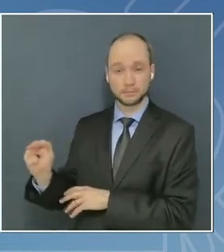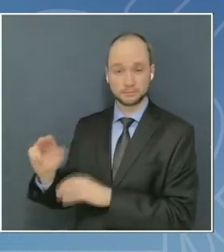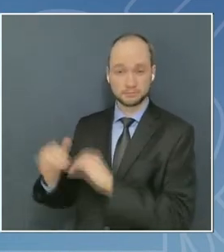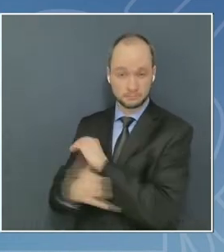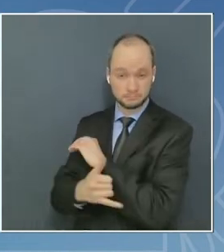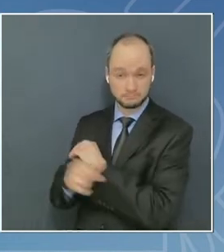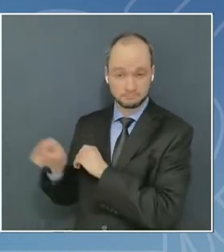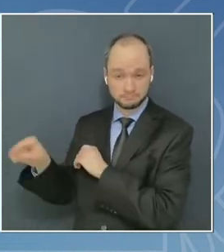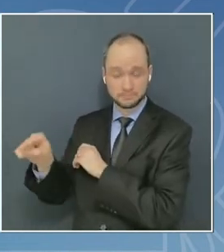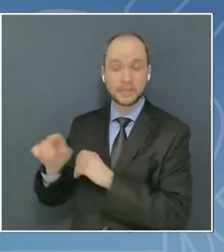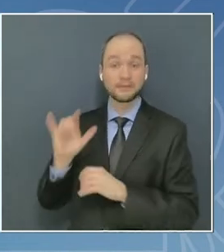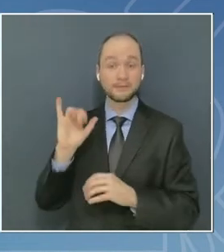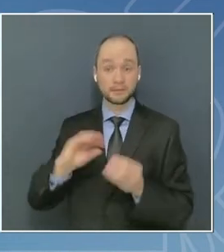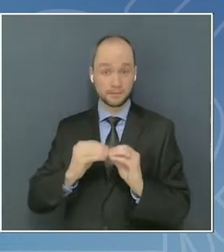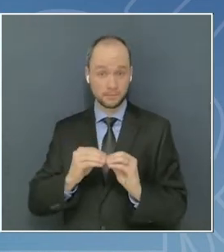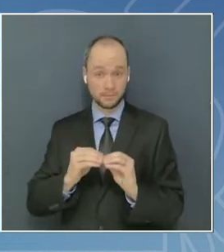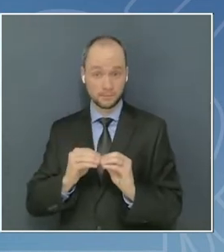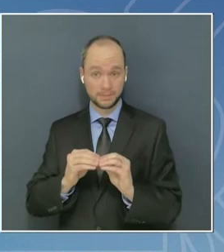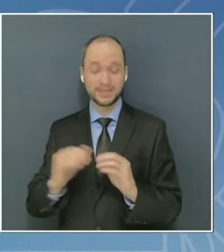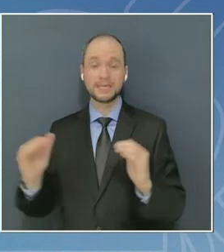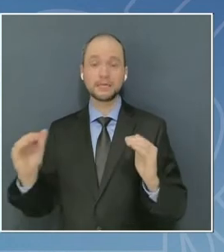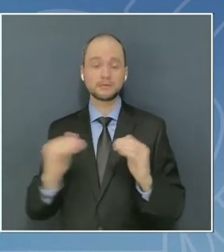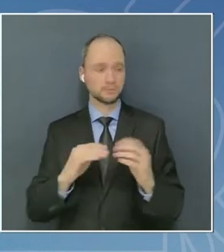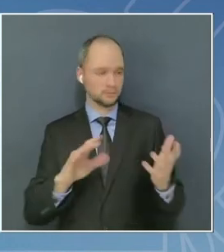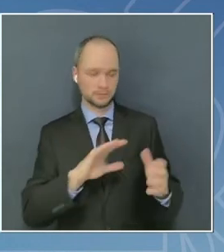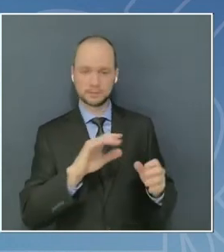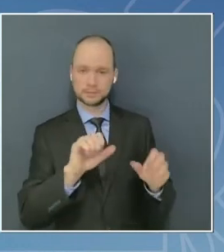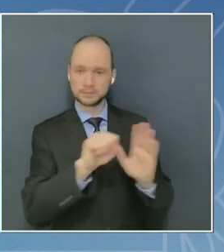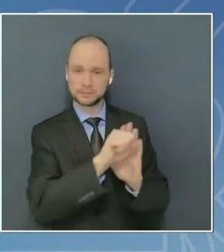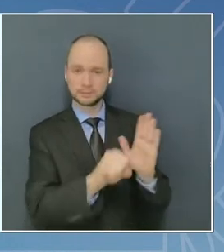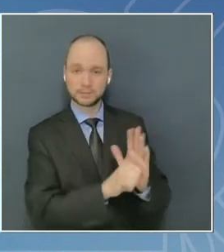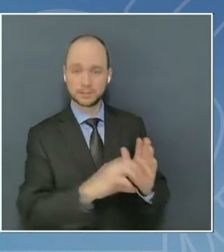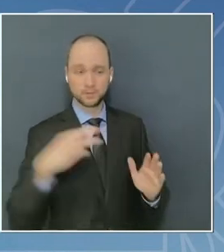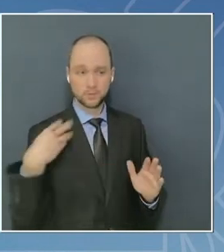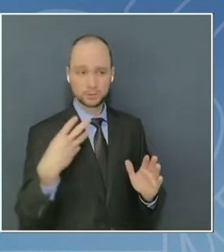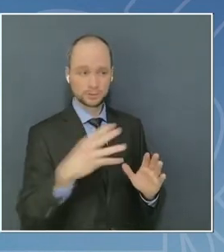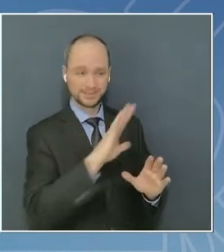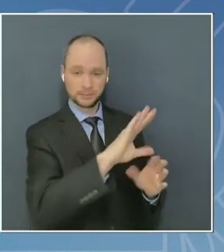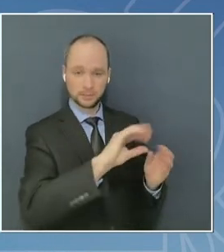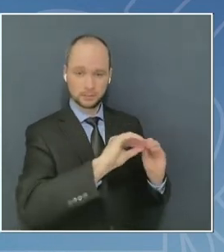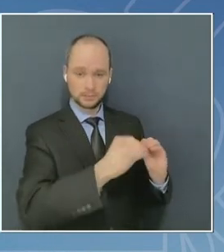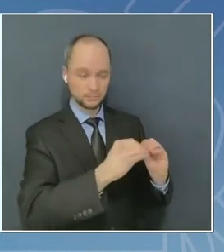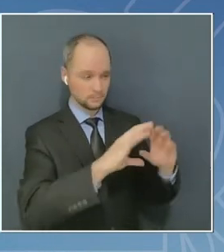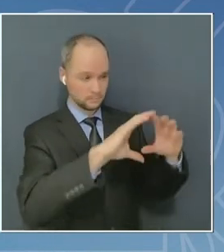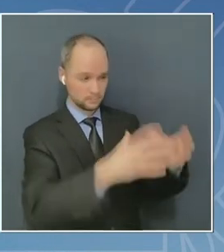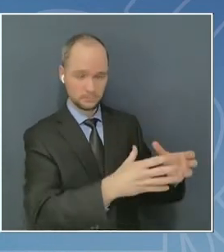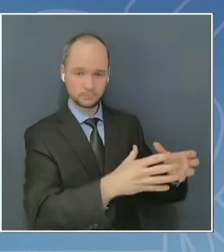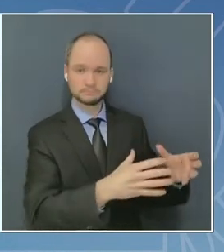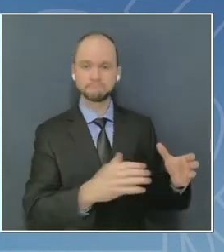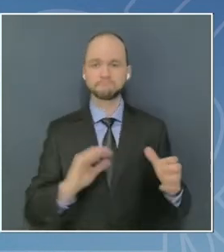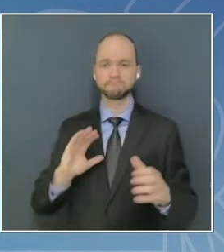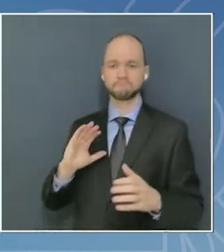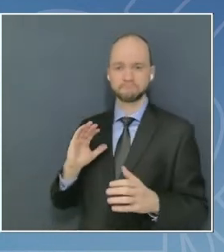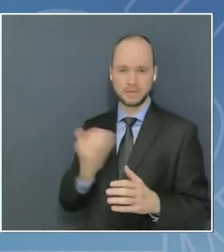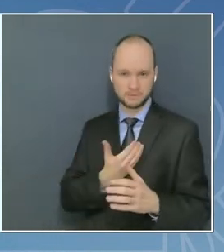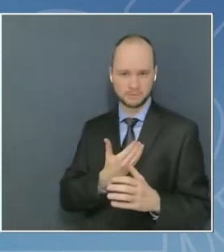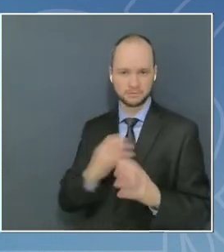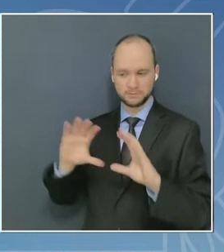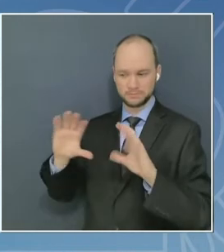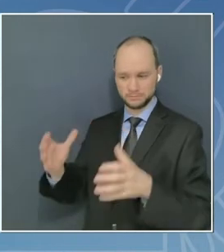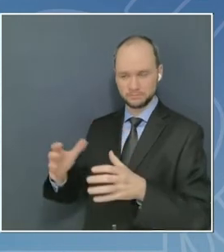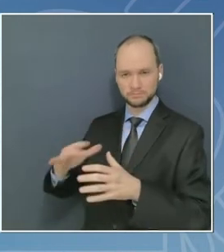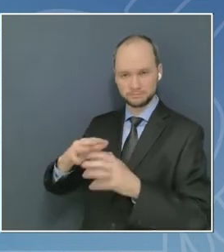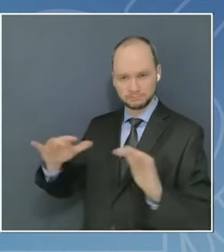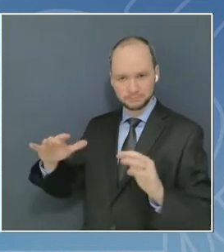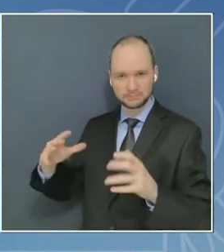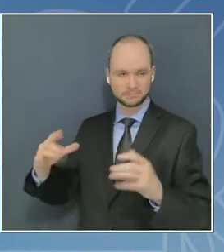equivalent to the entire population of the state of Washington. So about half of the Southeast Asian American diaspora are first generation